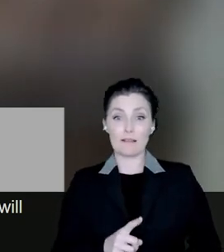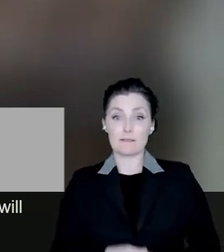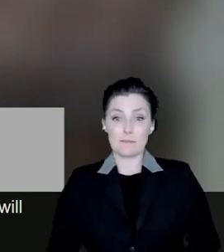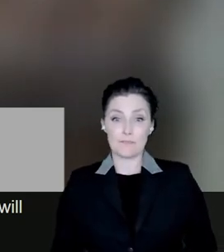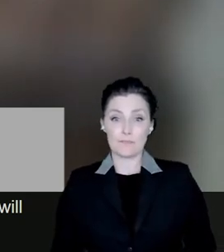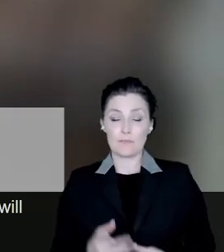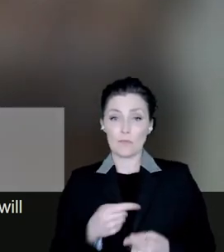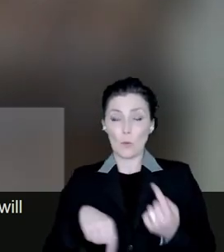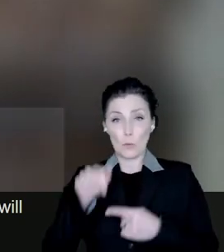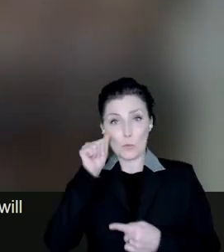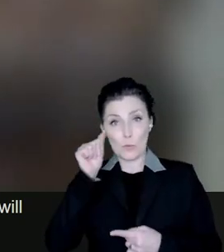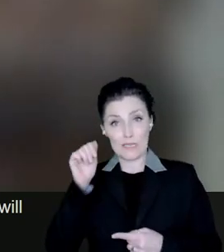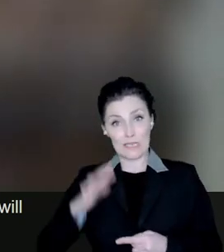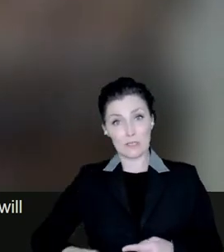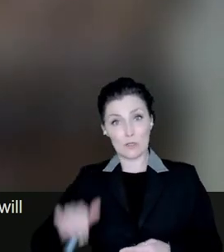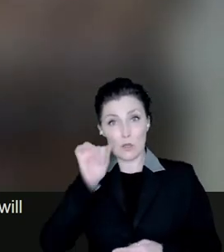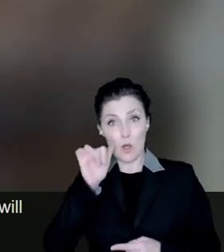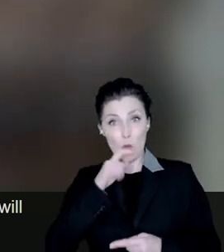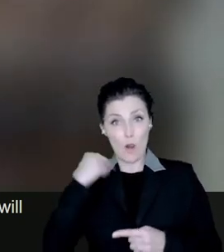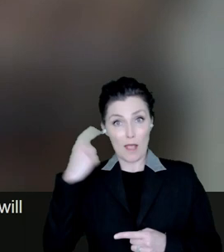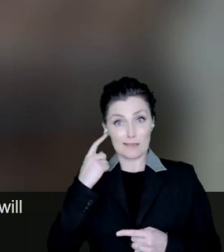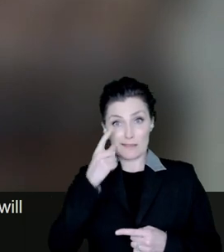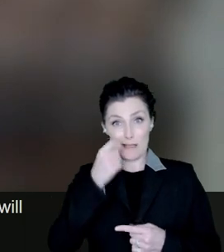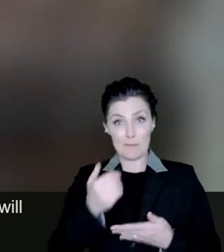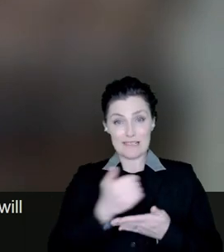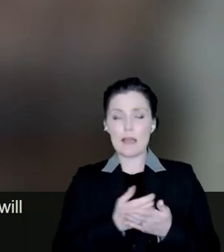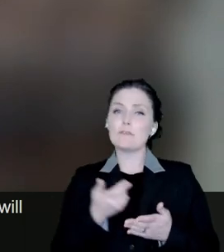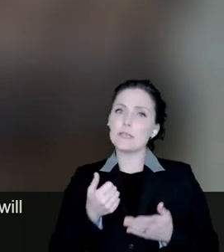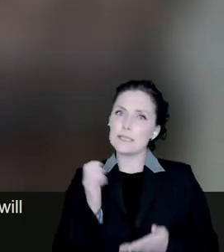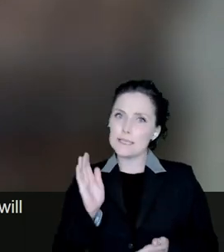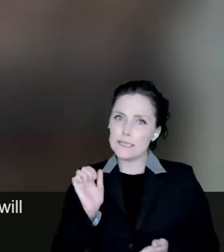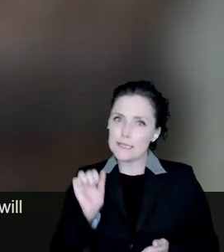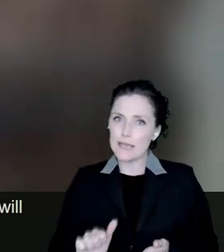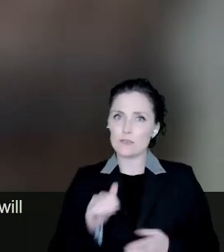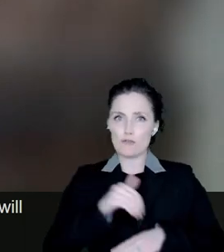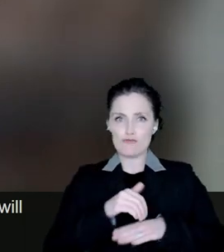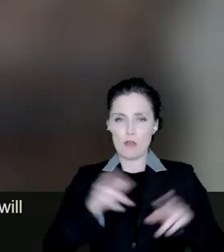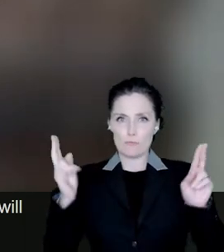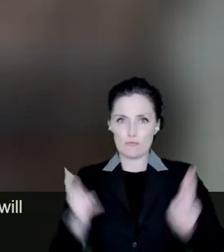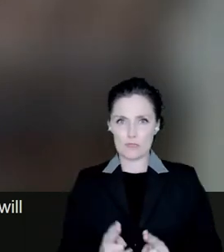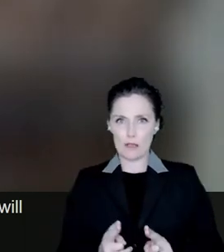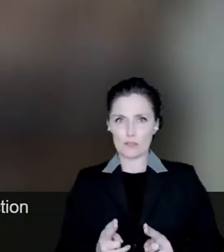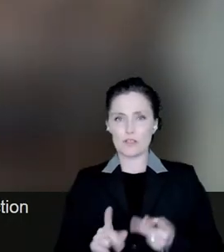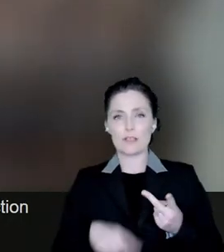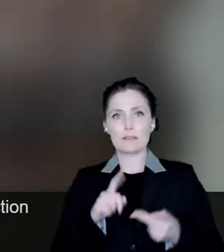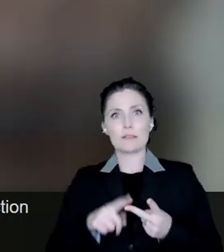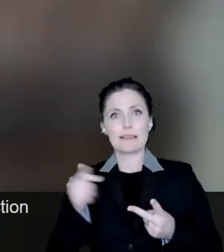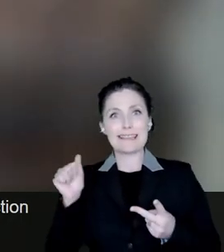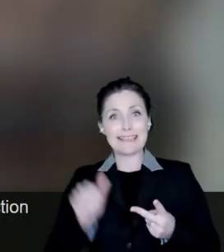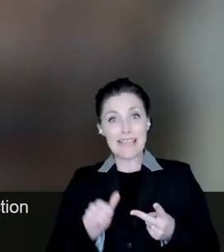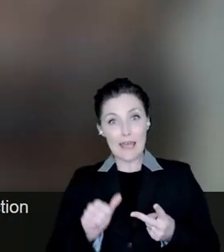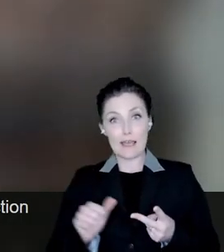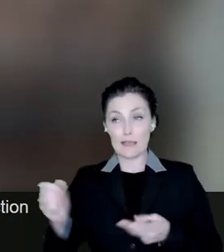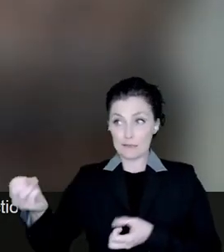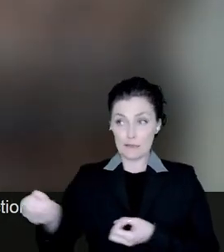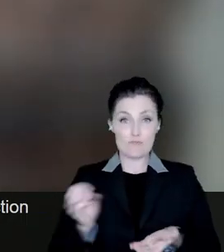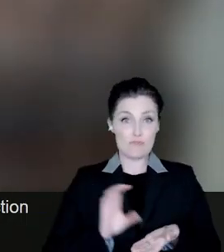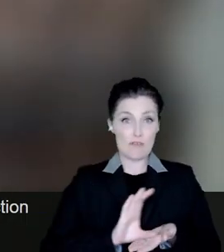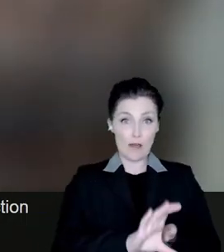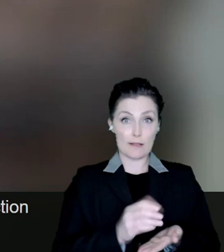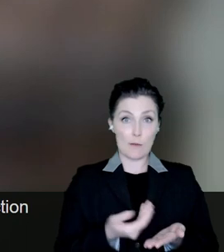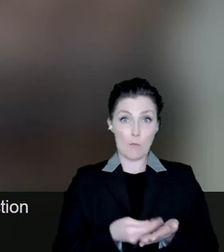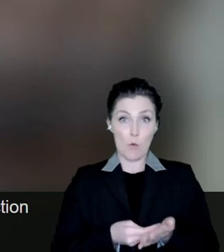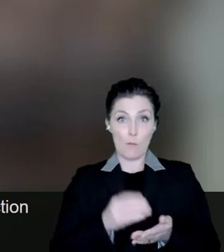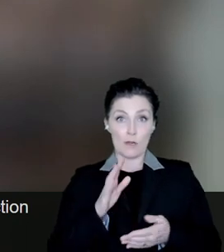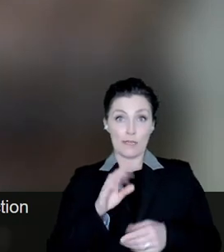in general safe. Yes, there's been a reduction in crime. Yes, the government have provided more money for police officers, but there's a particular community, a very big community, the